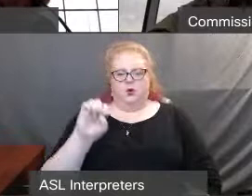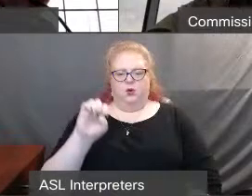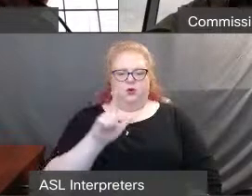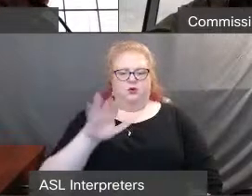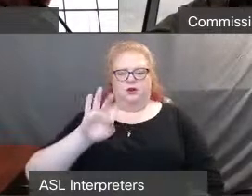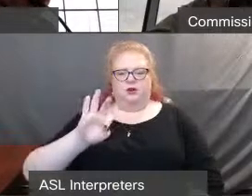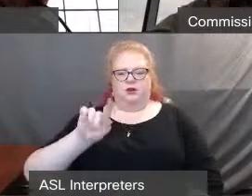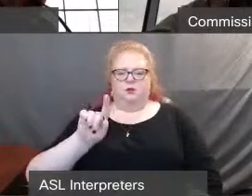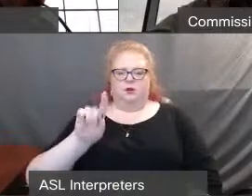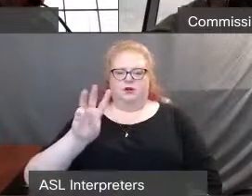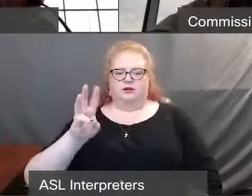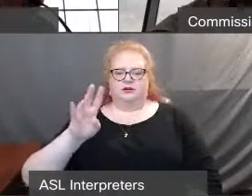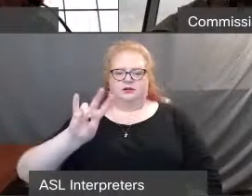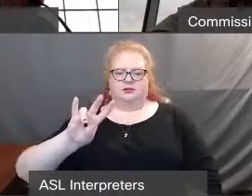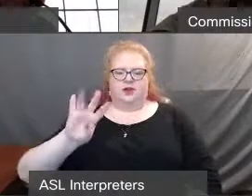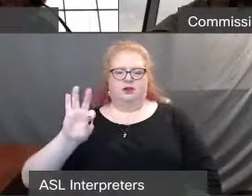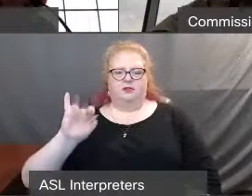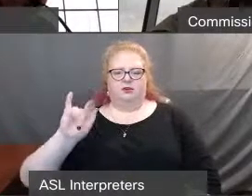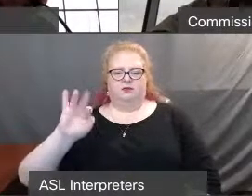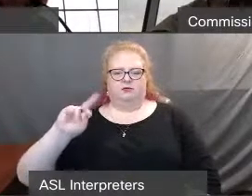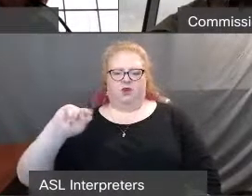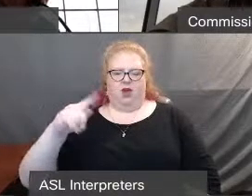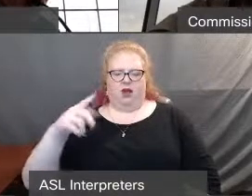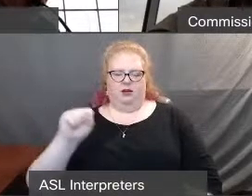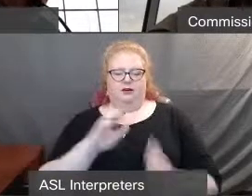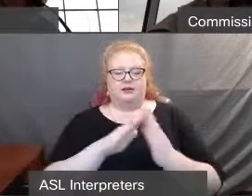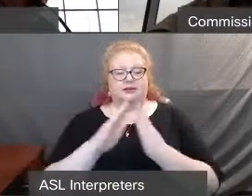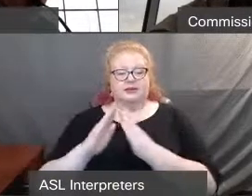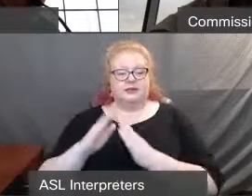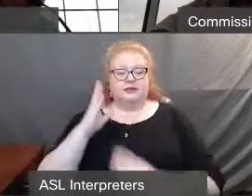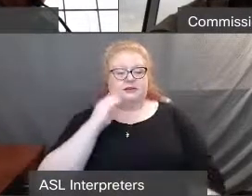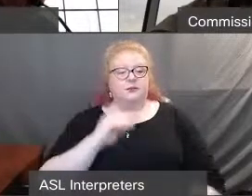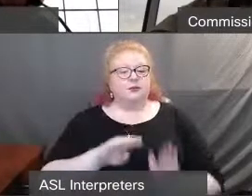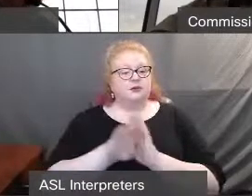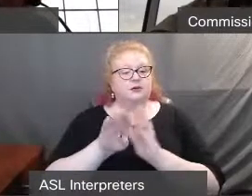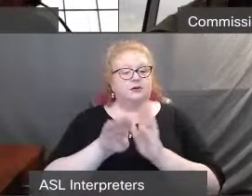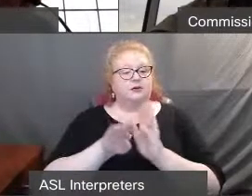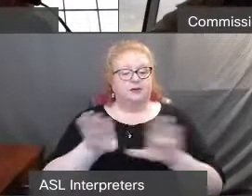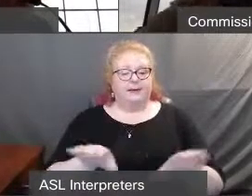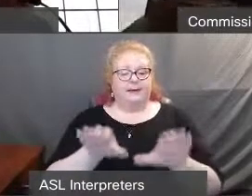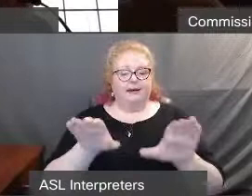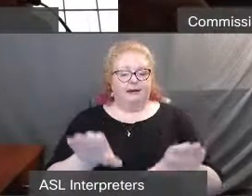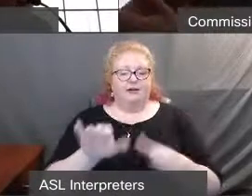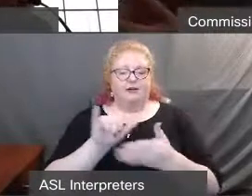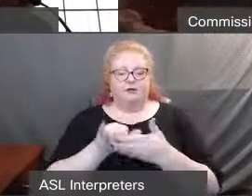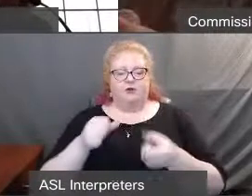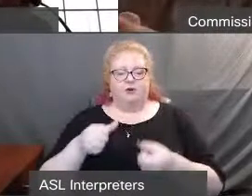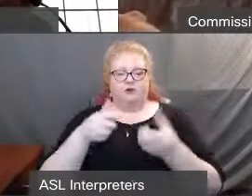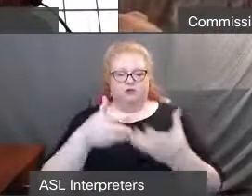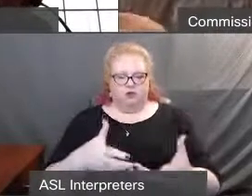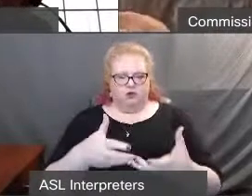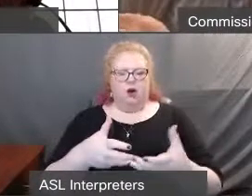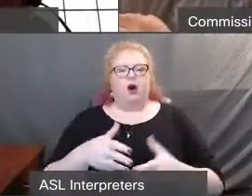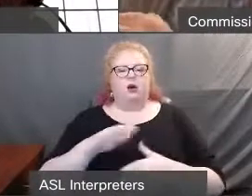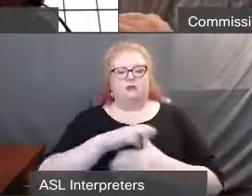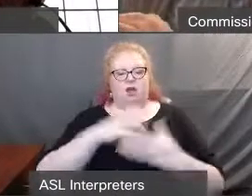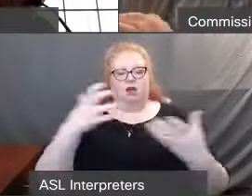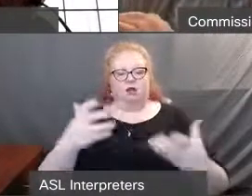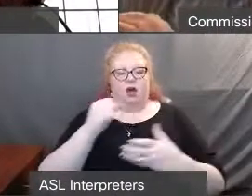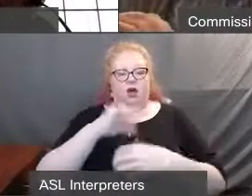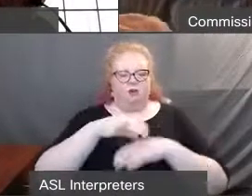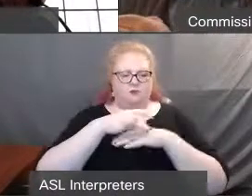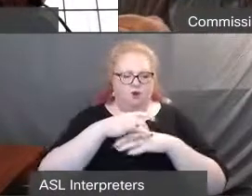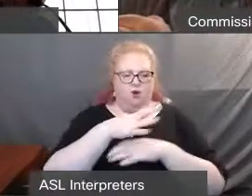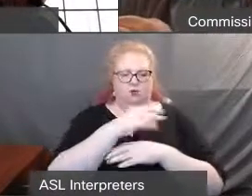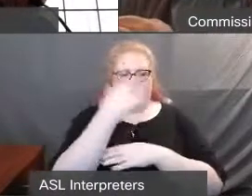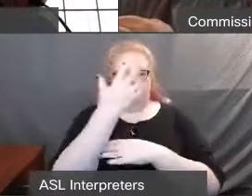findings. The city has experienced development activity causing the displacement of large amounts of earth and tree cover.